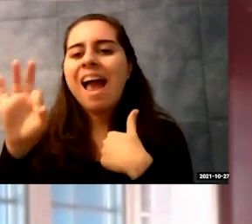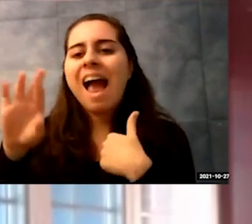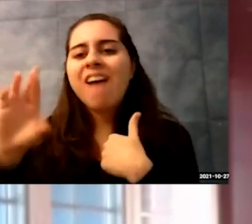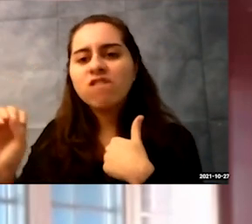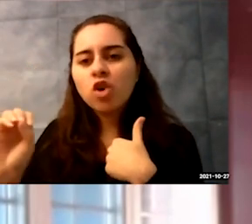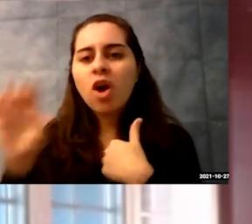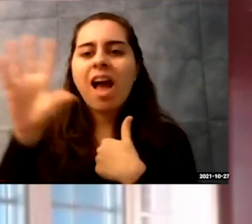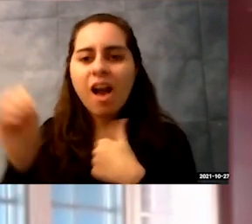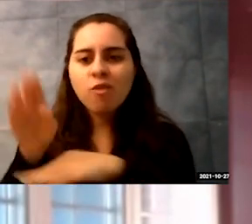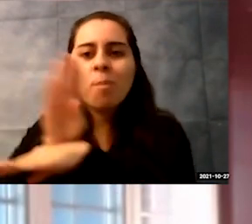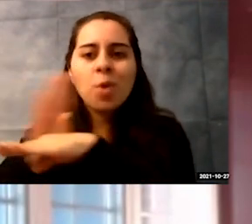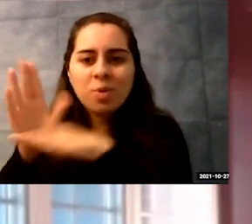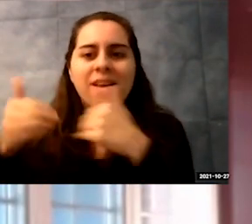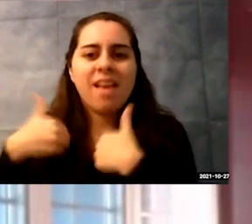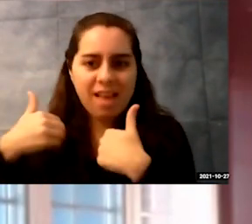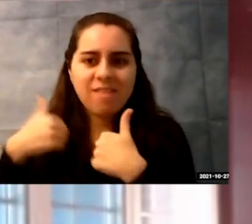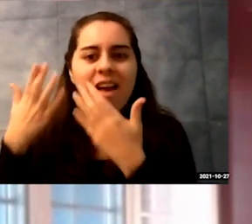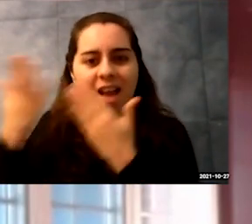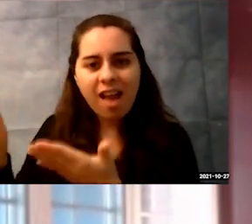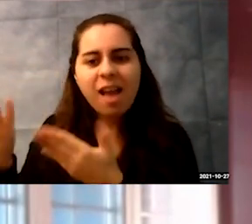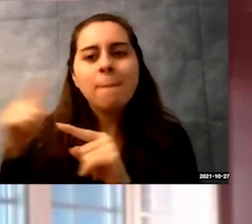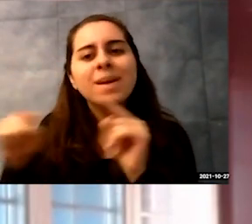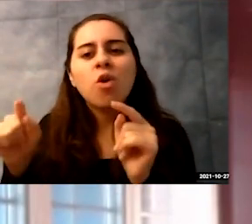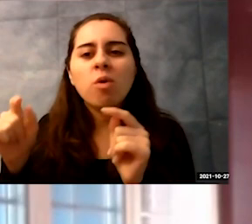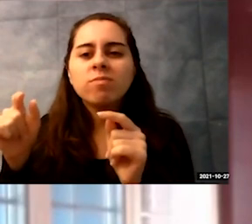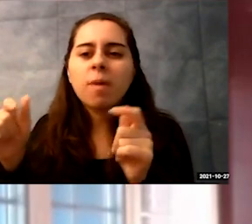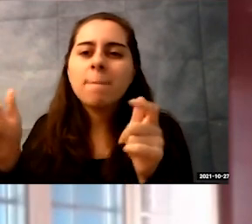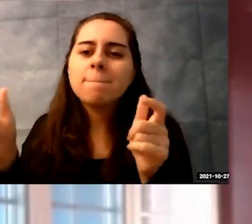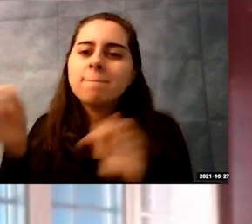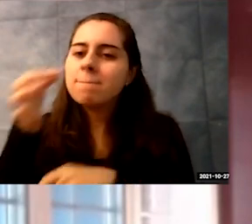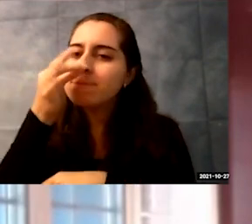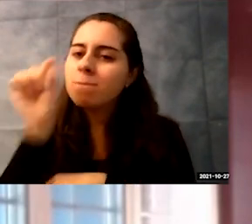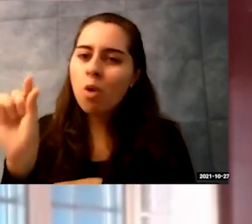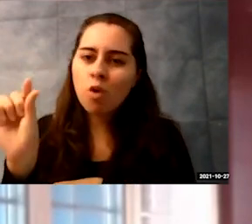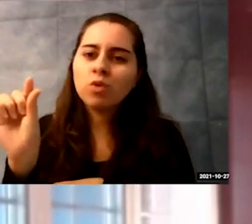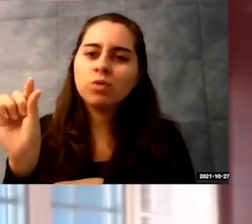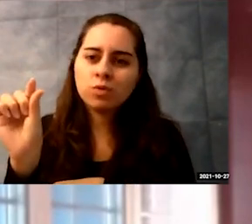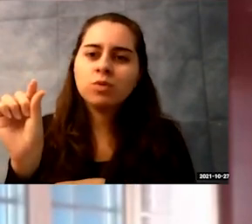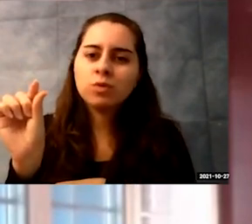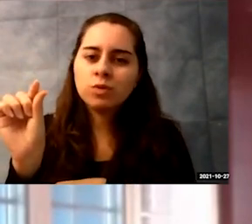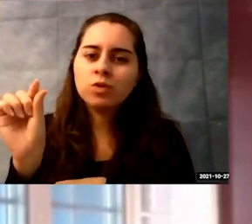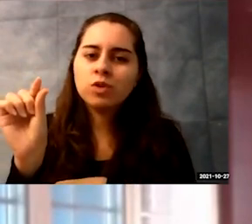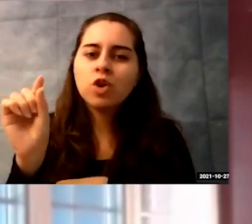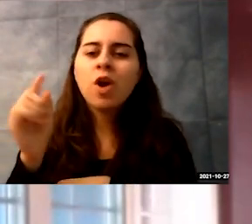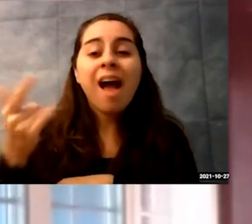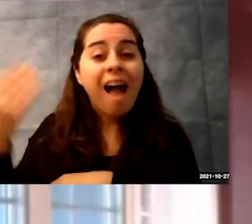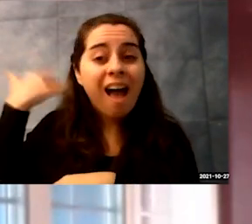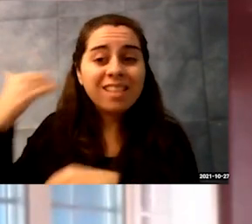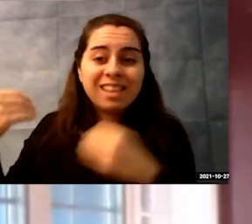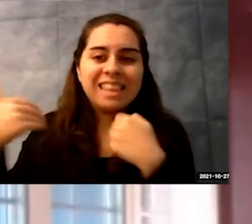especially at the leadership level, were a distinct minority. And I think that some of the conflicts that we had back then